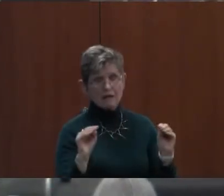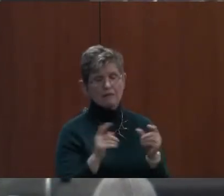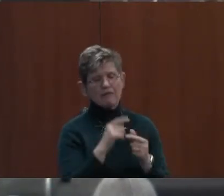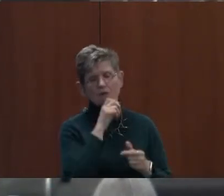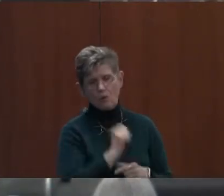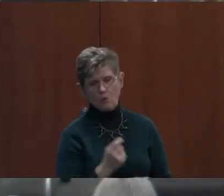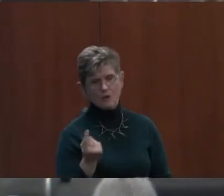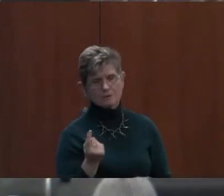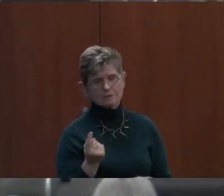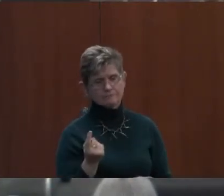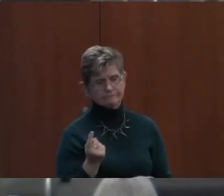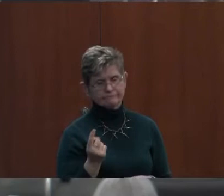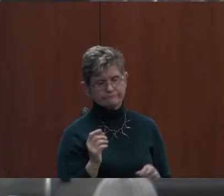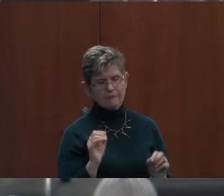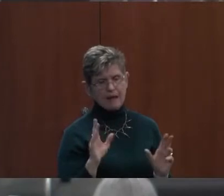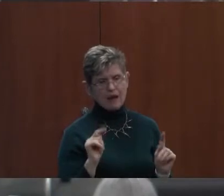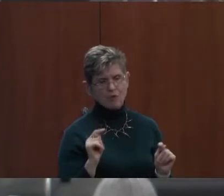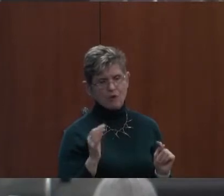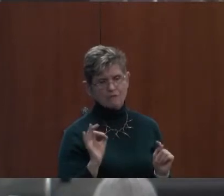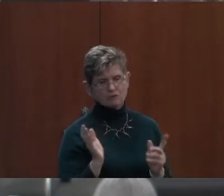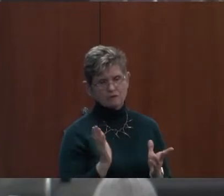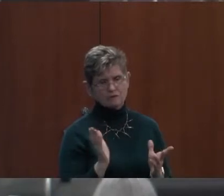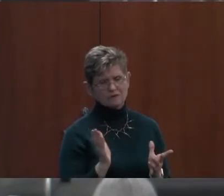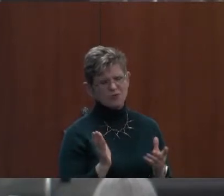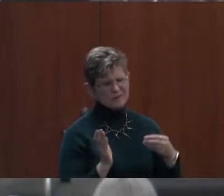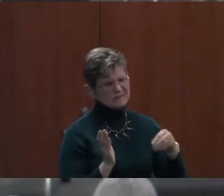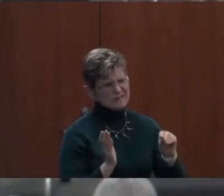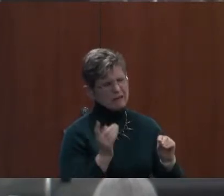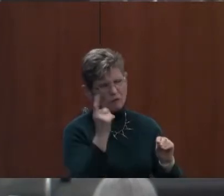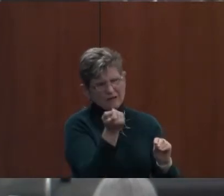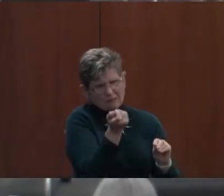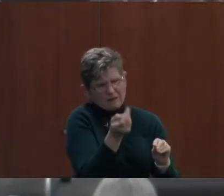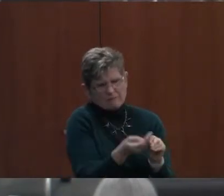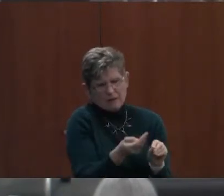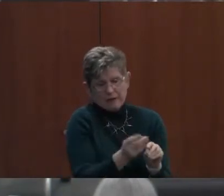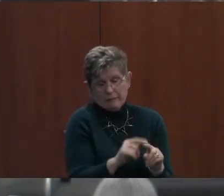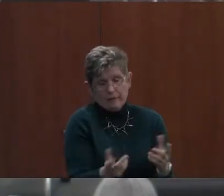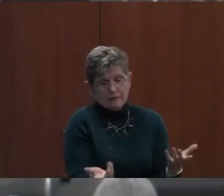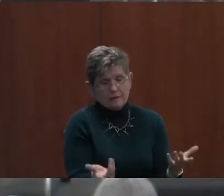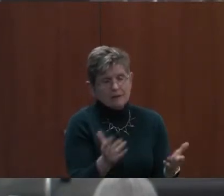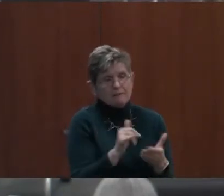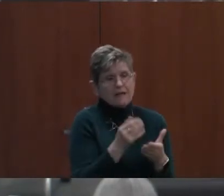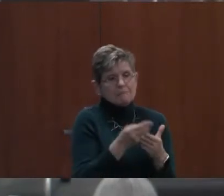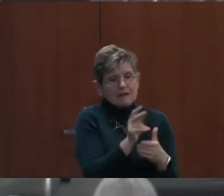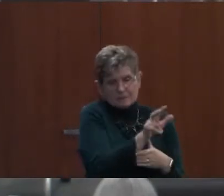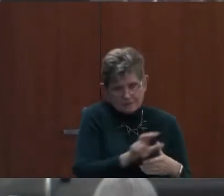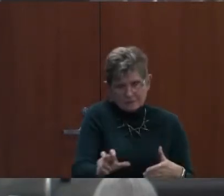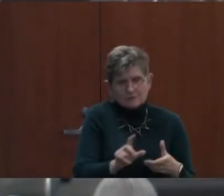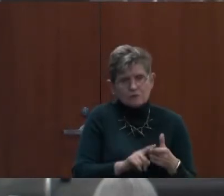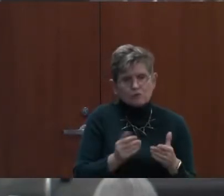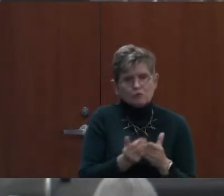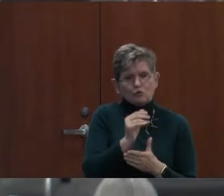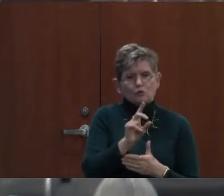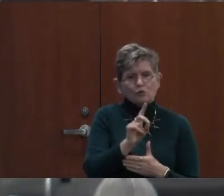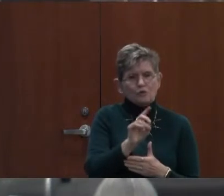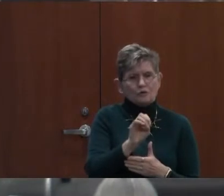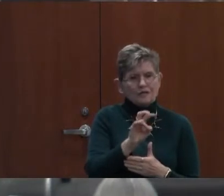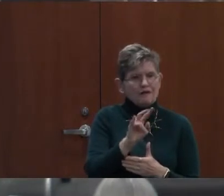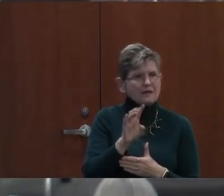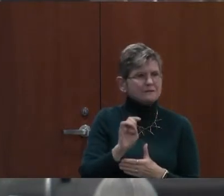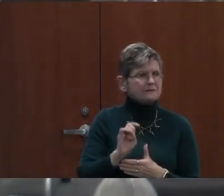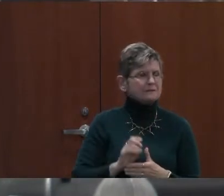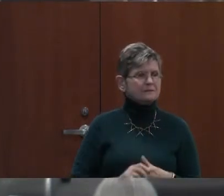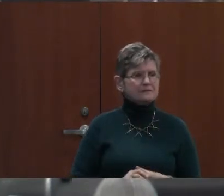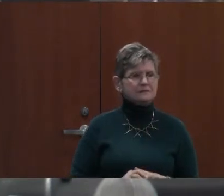ones are out of service. So we do sell those, and we get a little bit of money for that, but that money is put back towards new devices. Good.